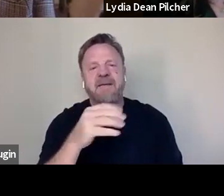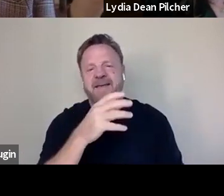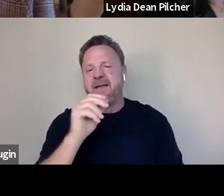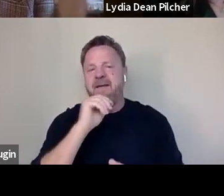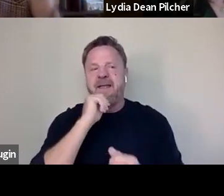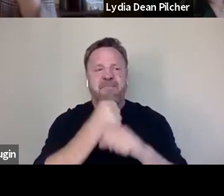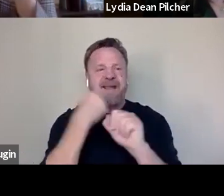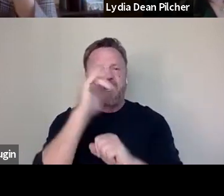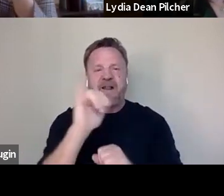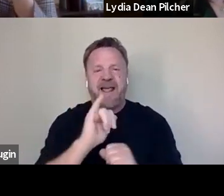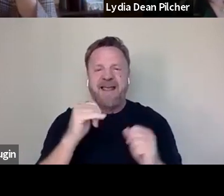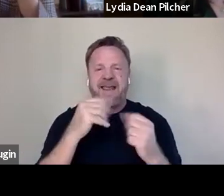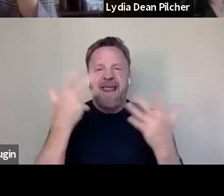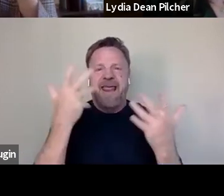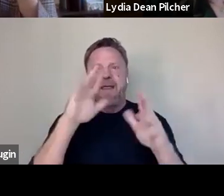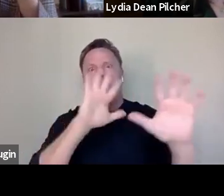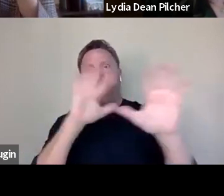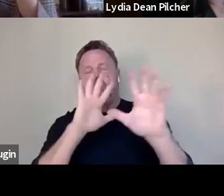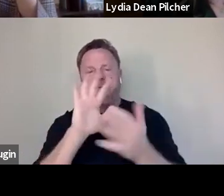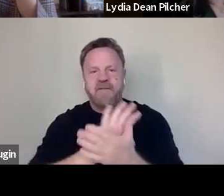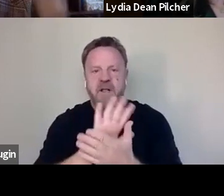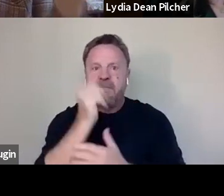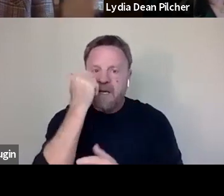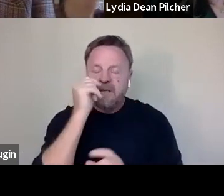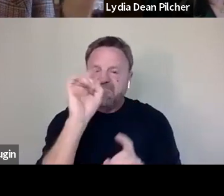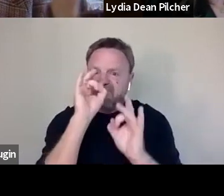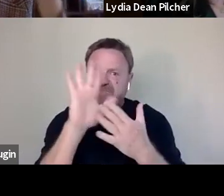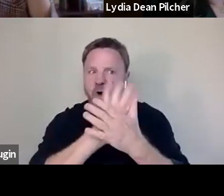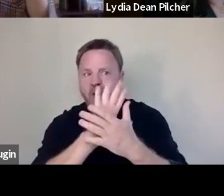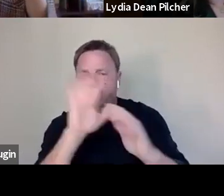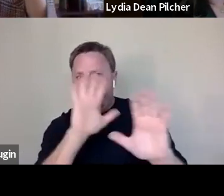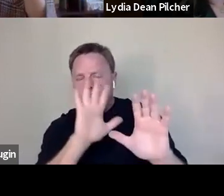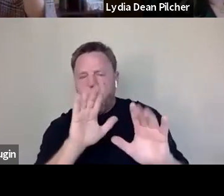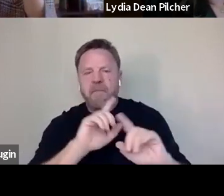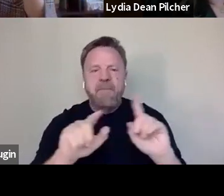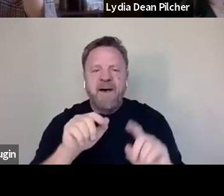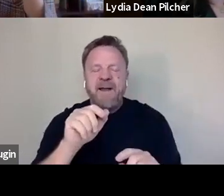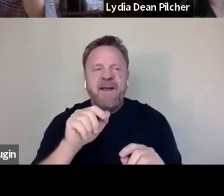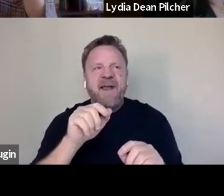film territory, because it's horrifying, but the horror is not,